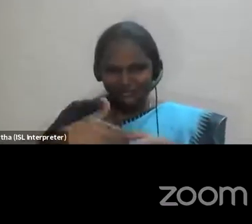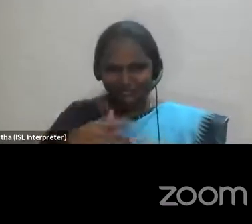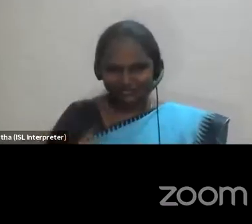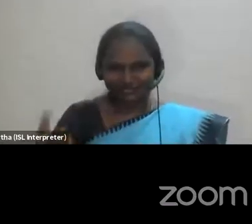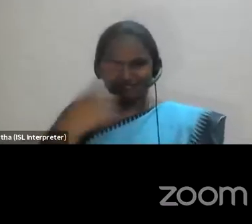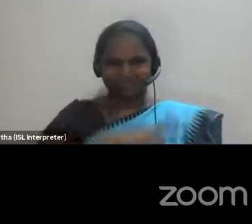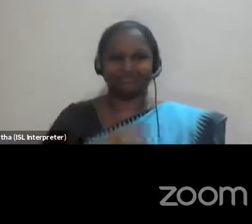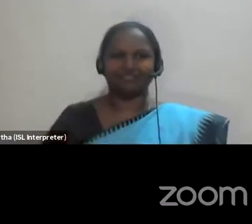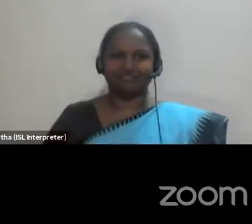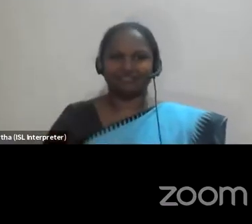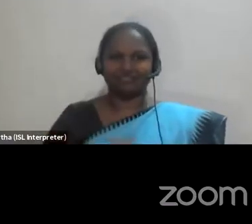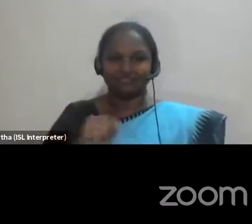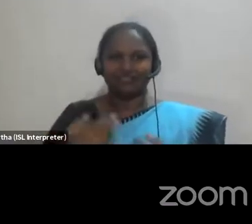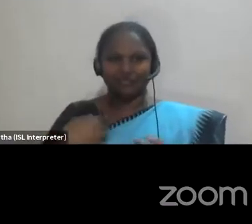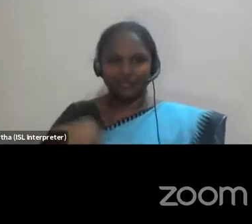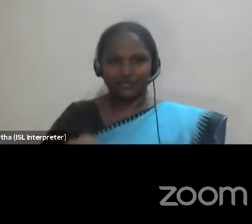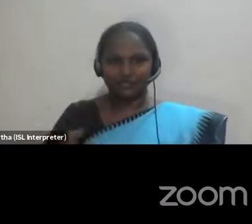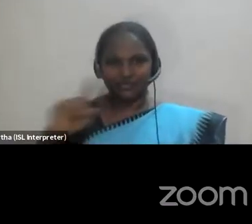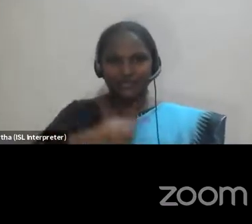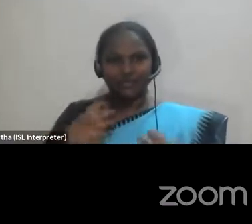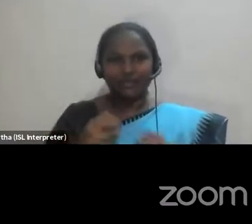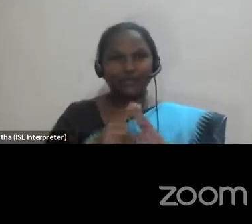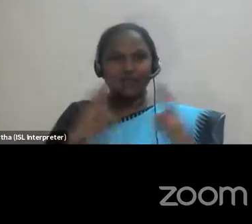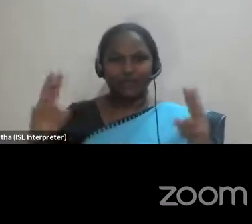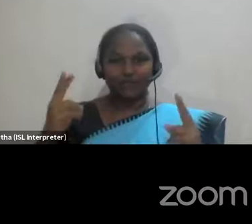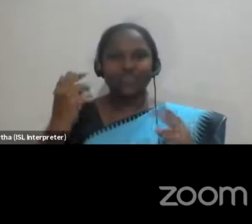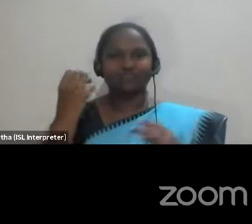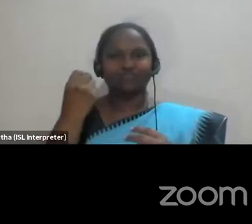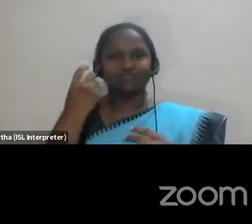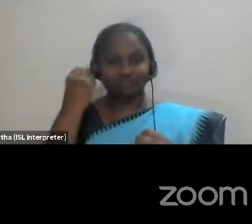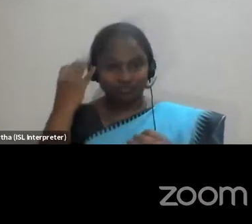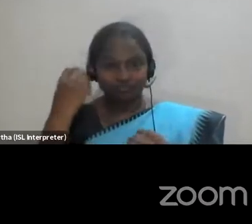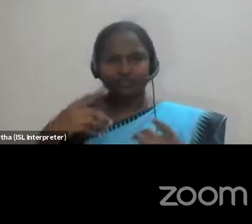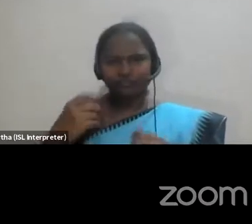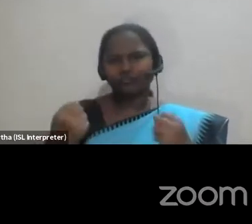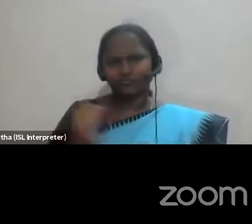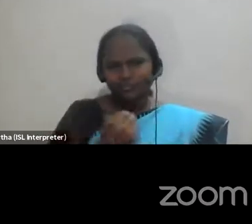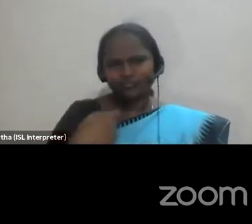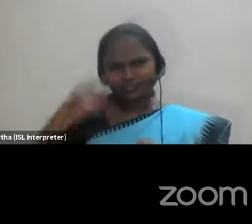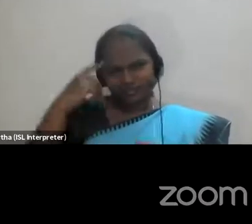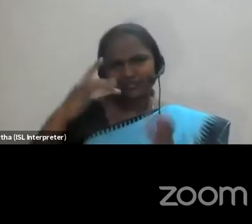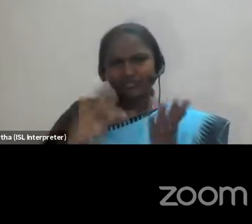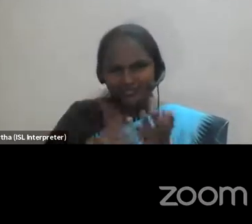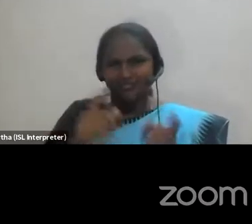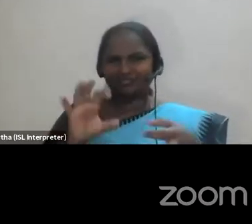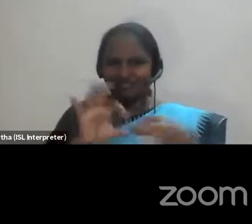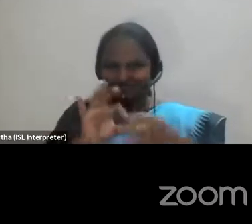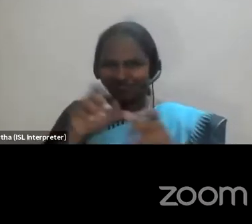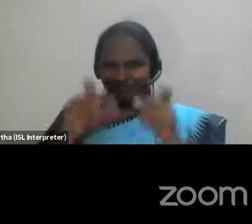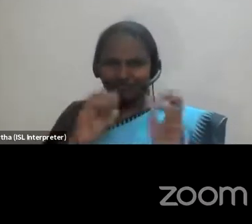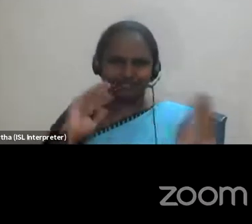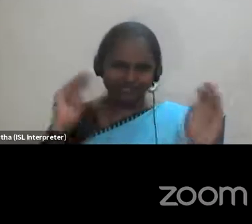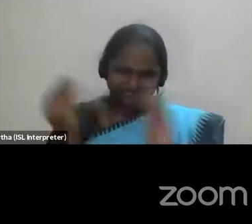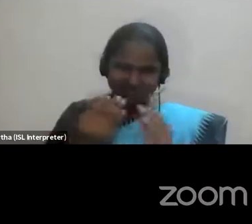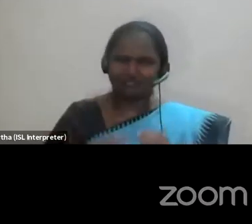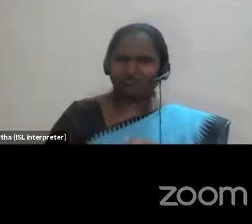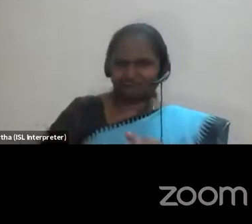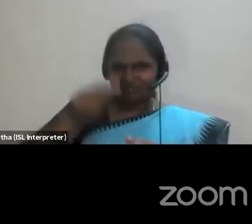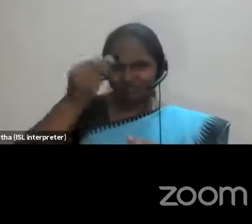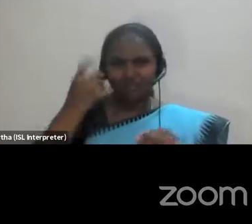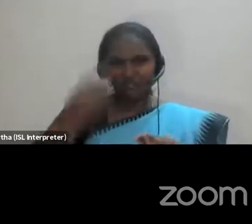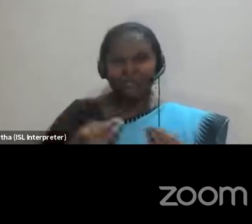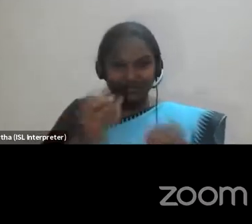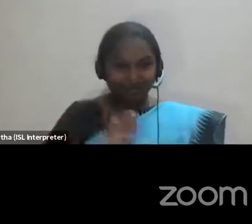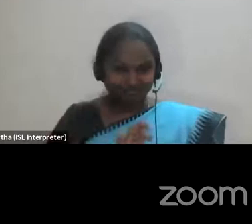today. Today, we're very aware of the possibilities of technology to connect people and the world is increasingly so given